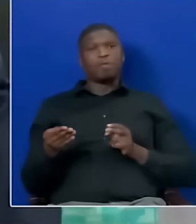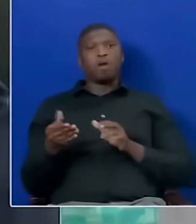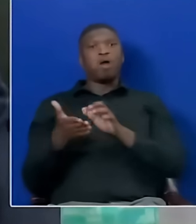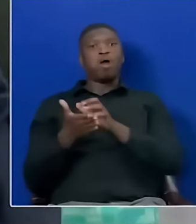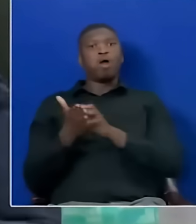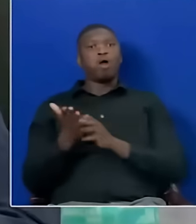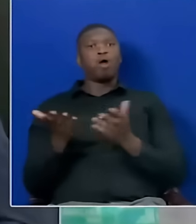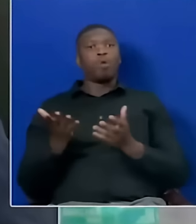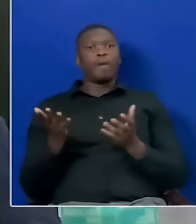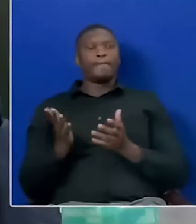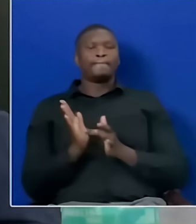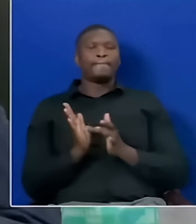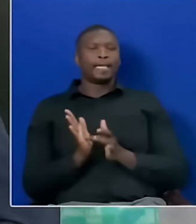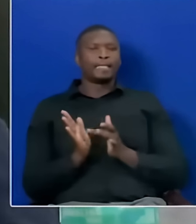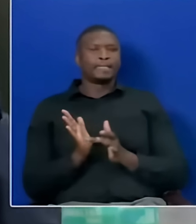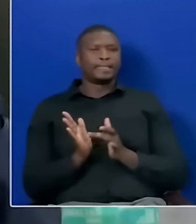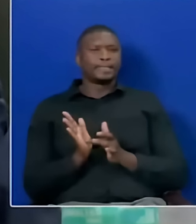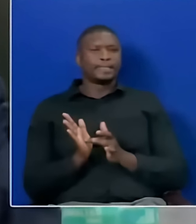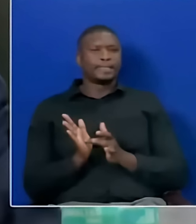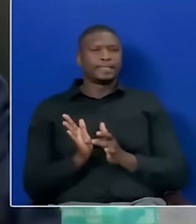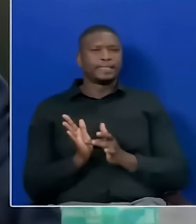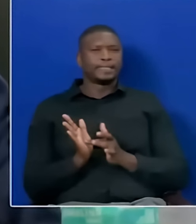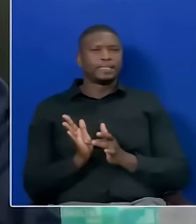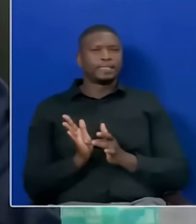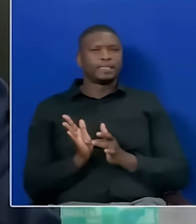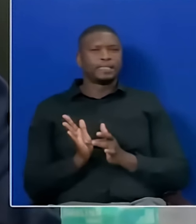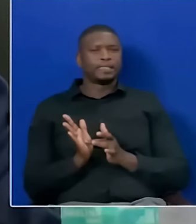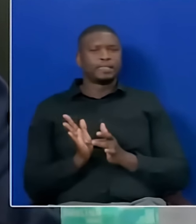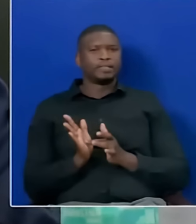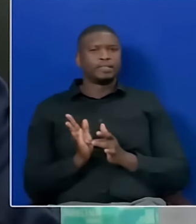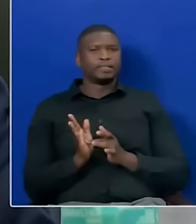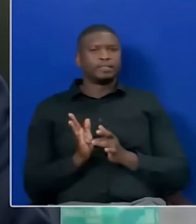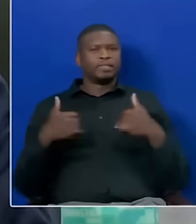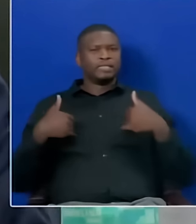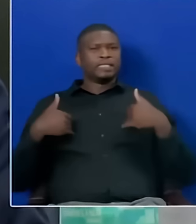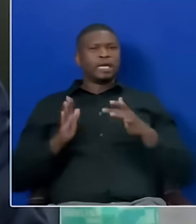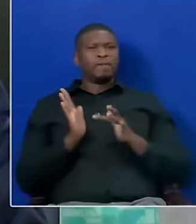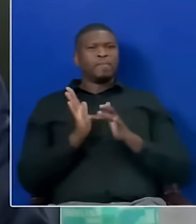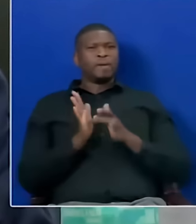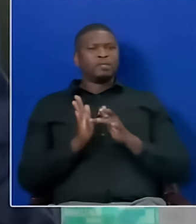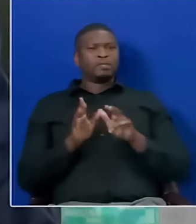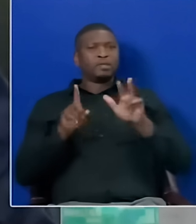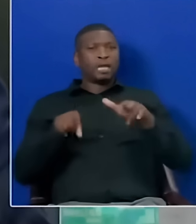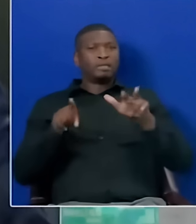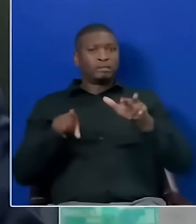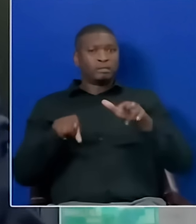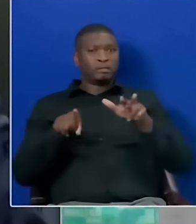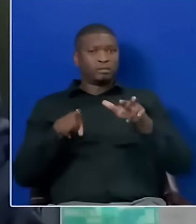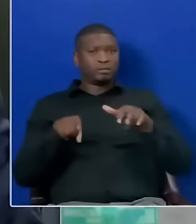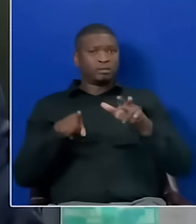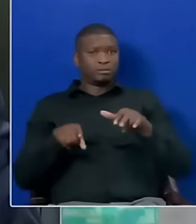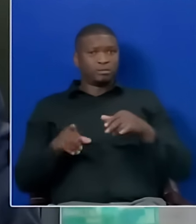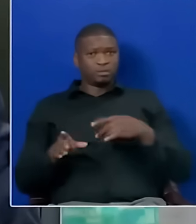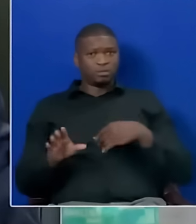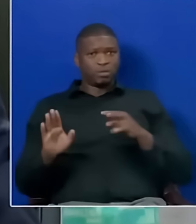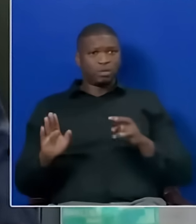page, which is the one which start on page 18. I realized that it was a statement.